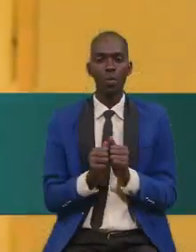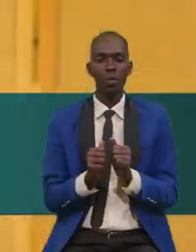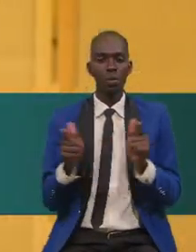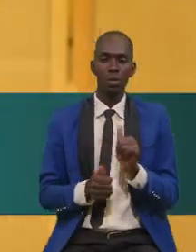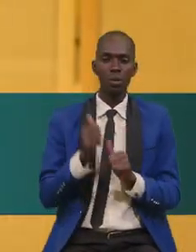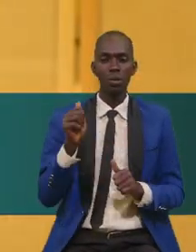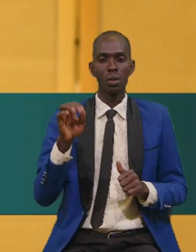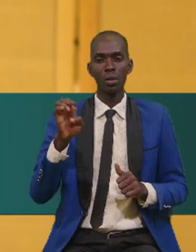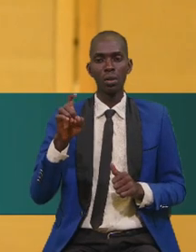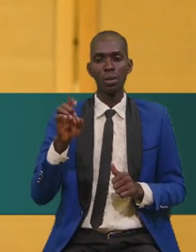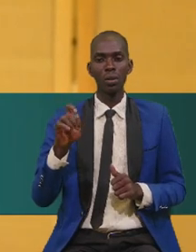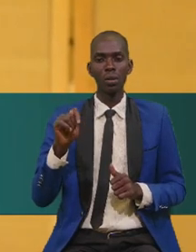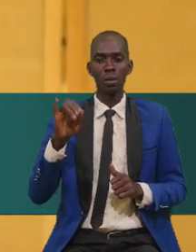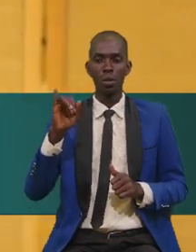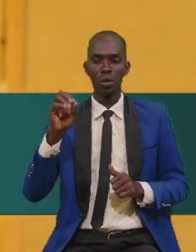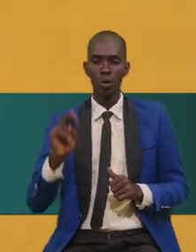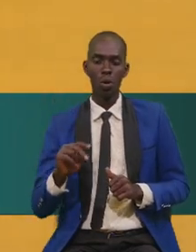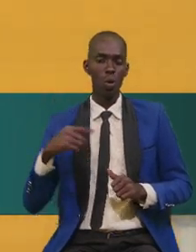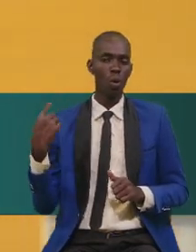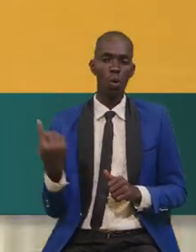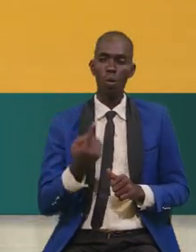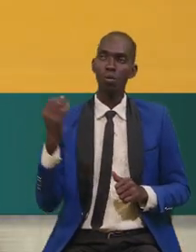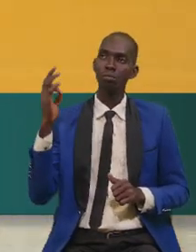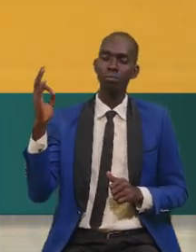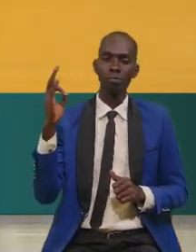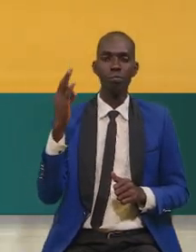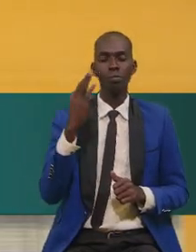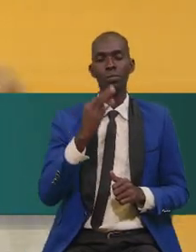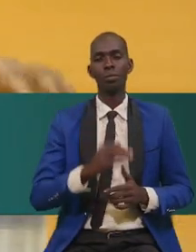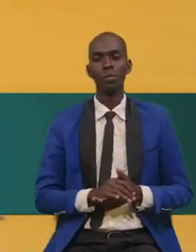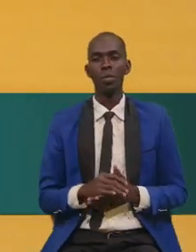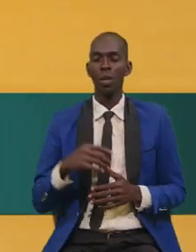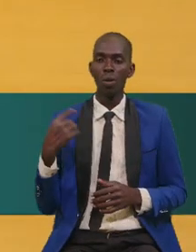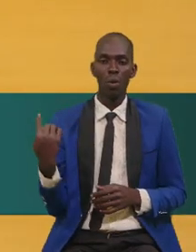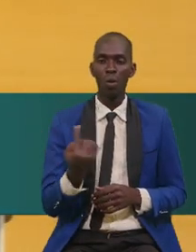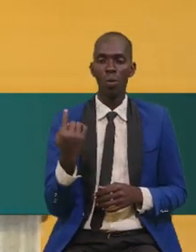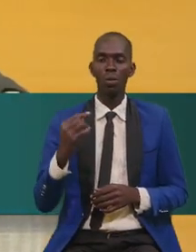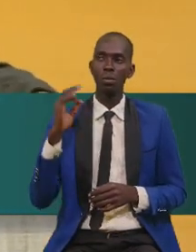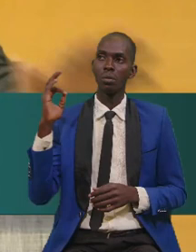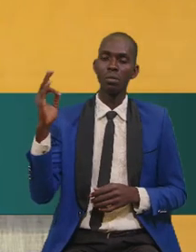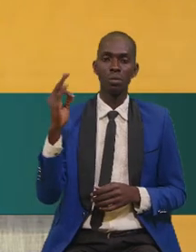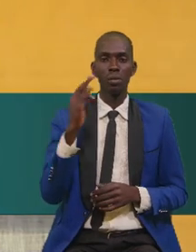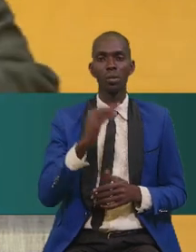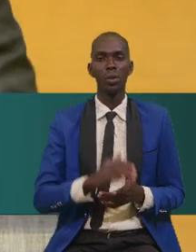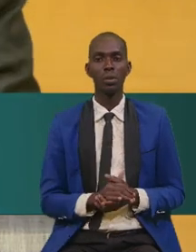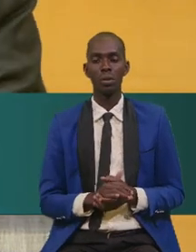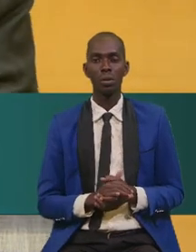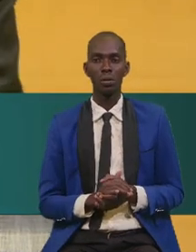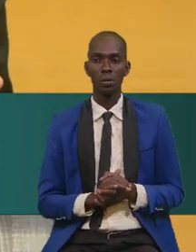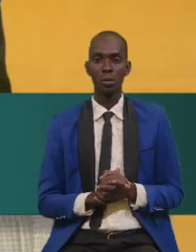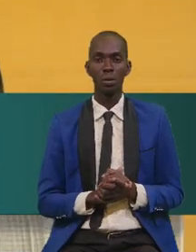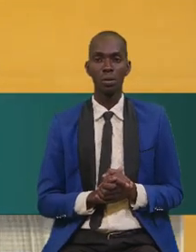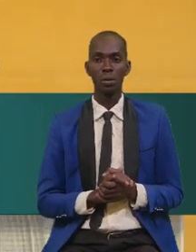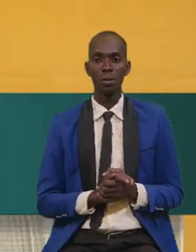always evangelizing. Always evangelizing. I told you that, you know, I